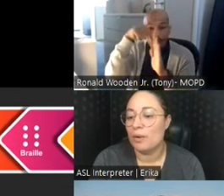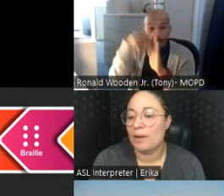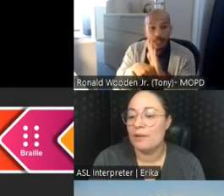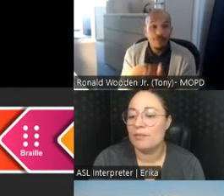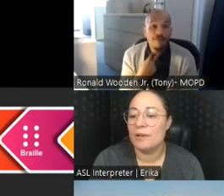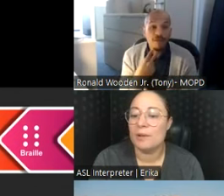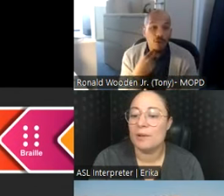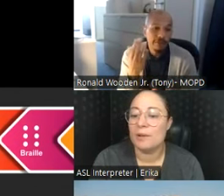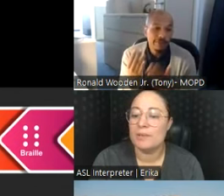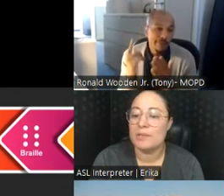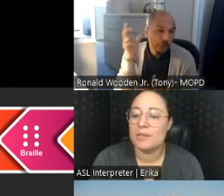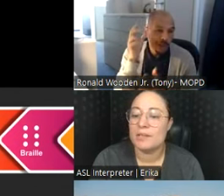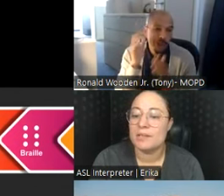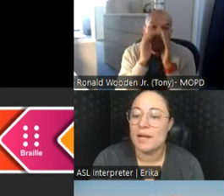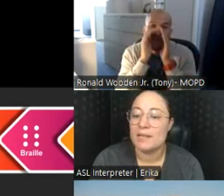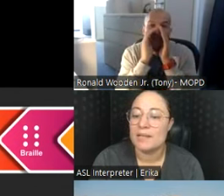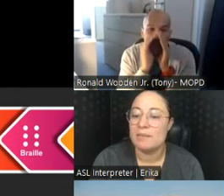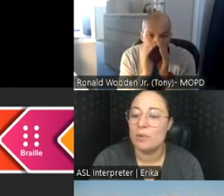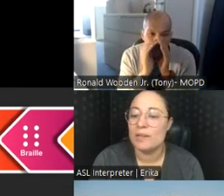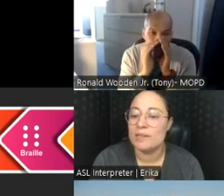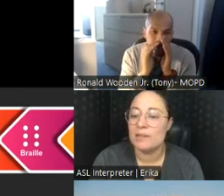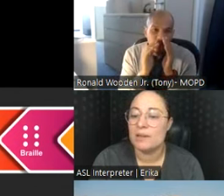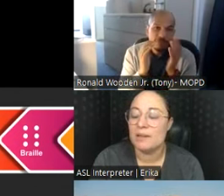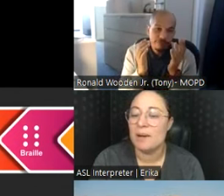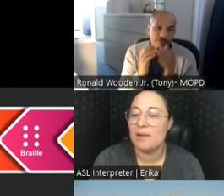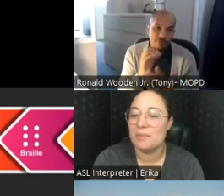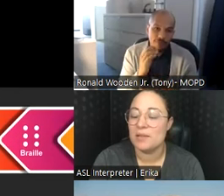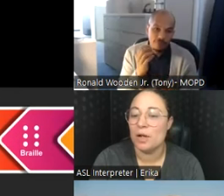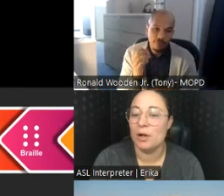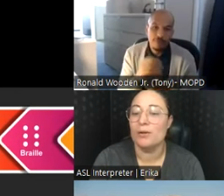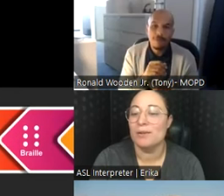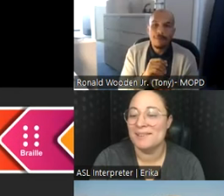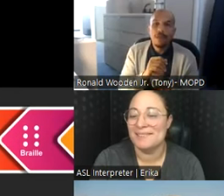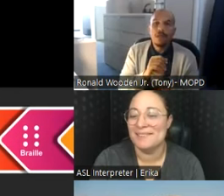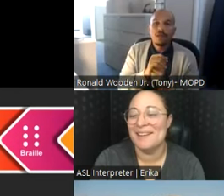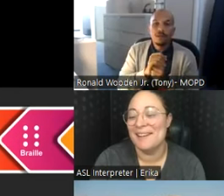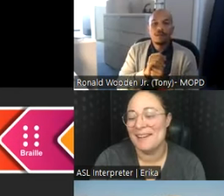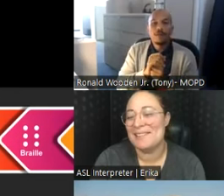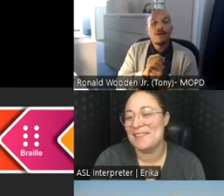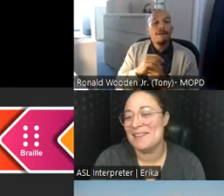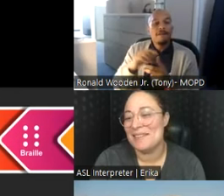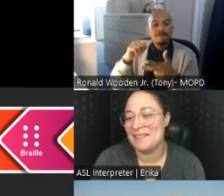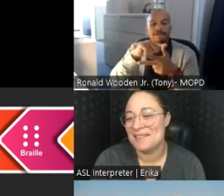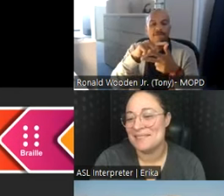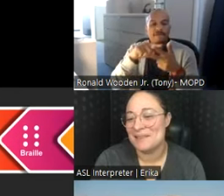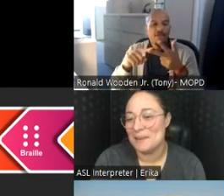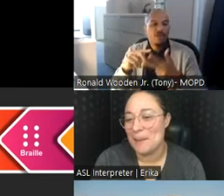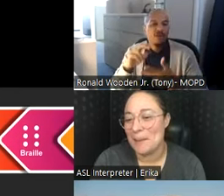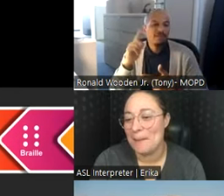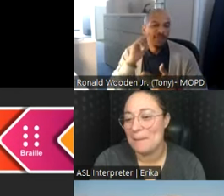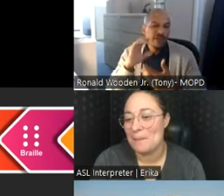Or if another person has a deep voice, you might hear them say, "Hey," and try to get their